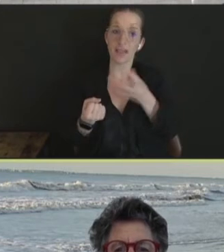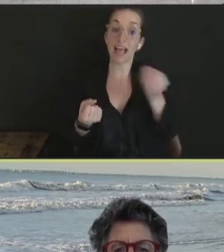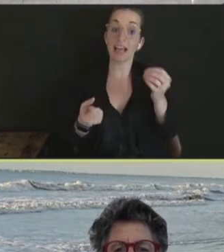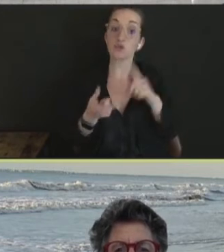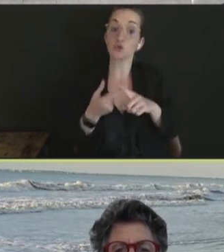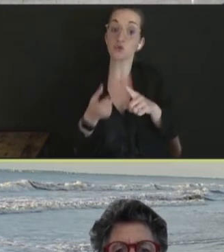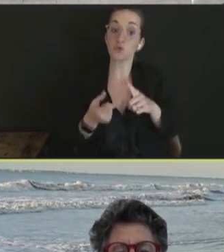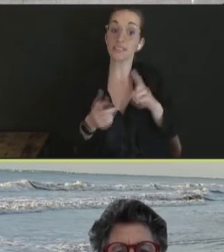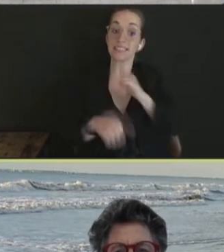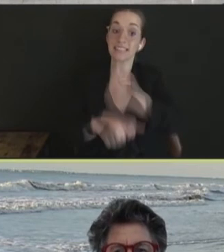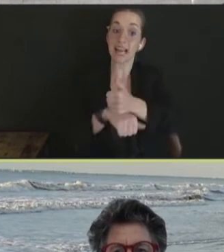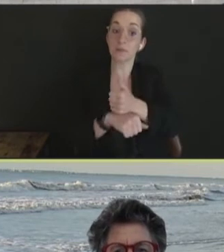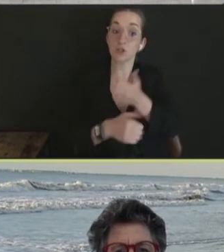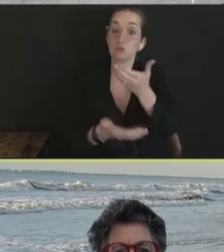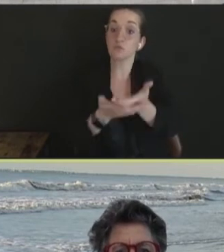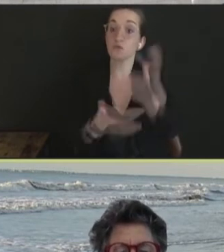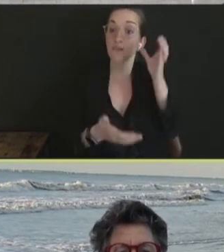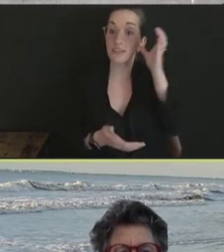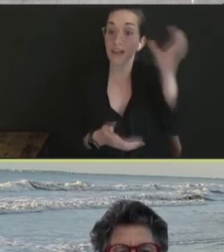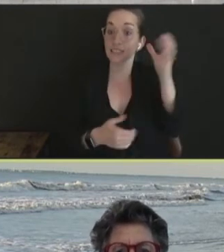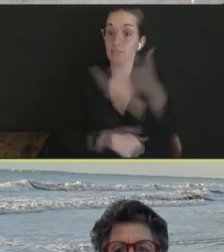slide.